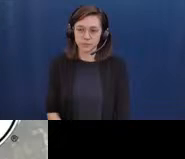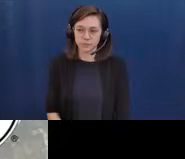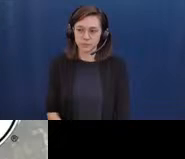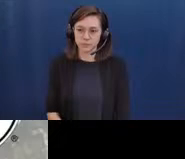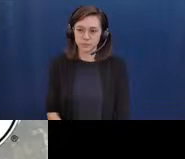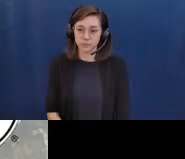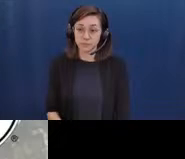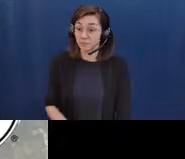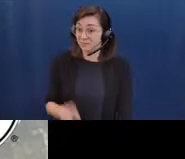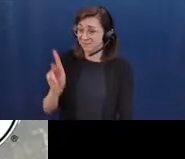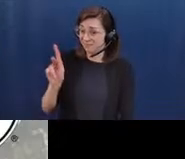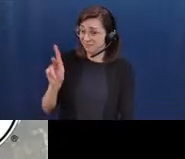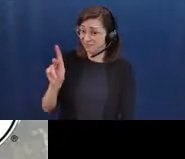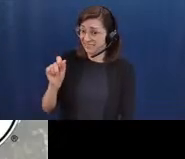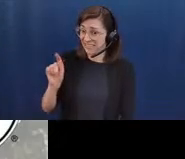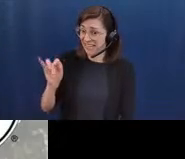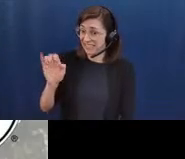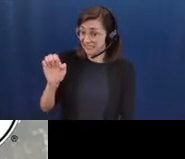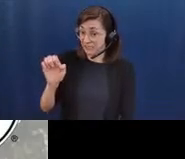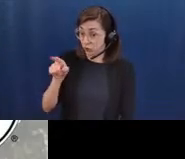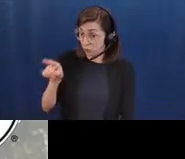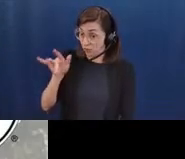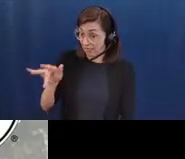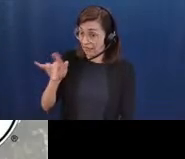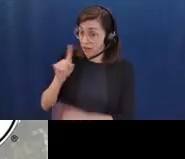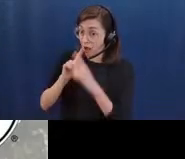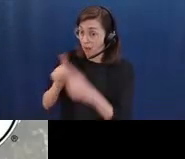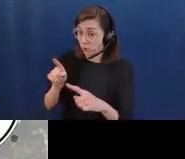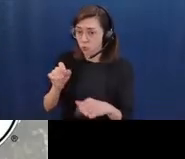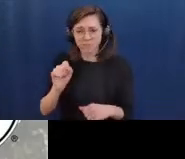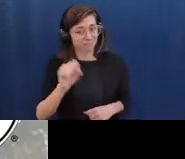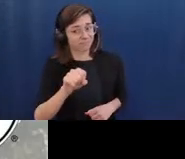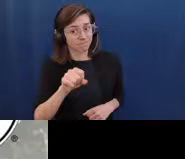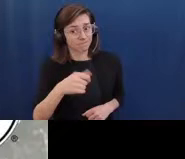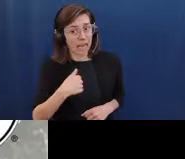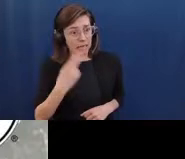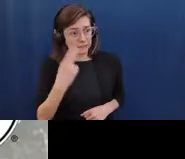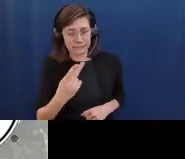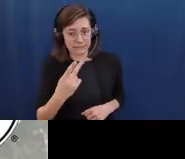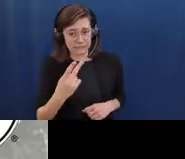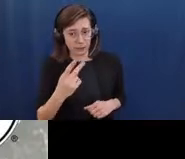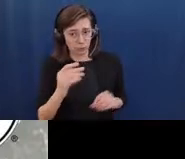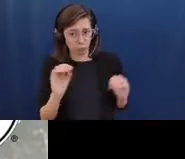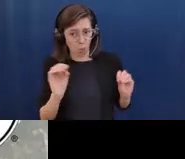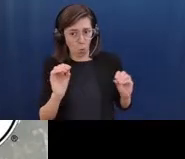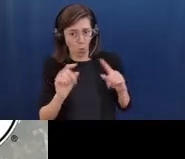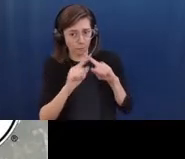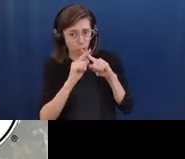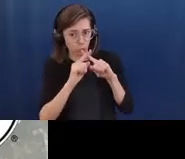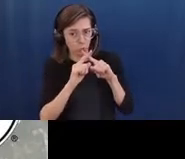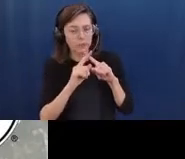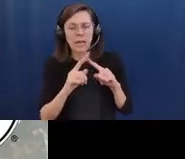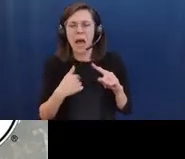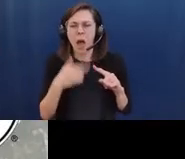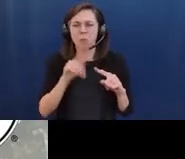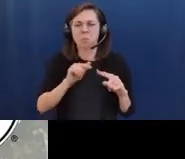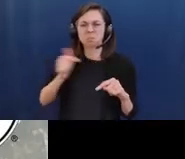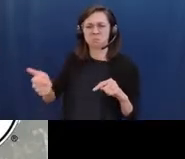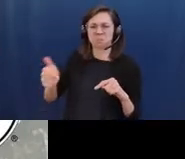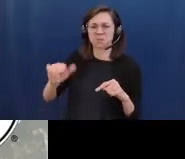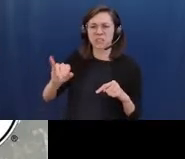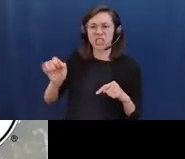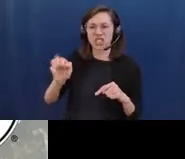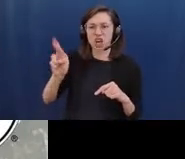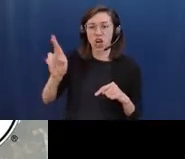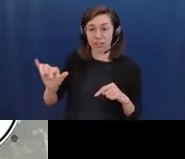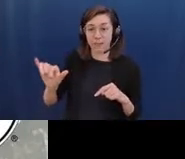Katie, is he unmuted on our end? Yeah, it shows unmuted. I'm gonna switch and we'll go to Jerry and then Bruce,